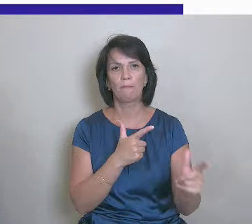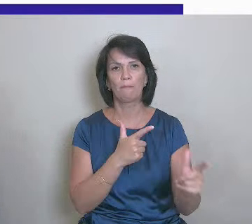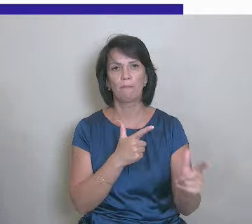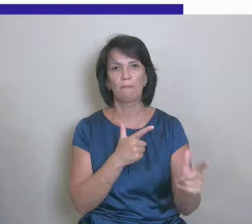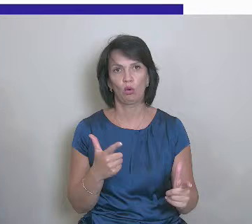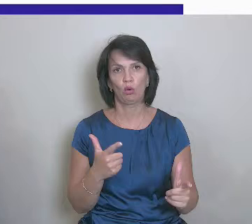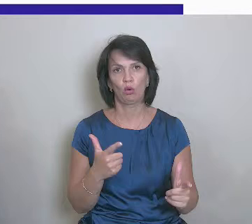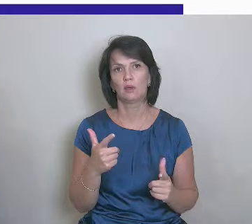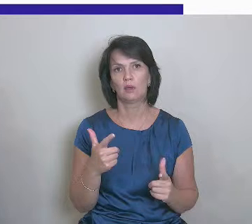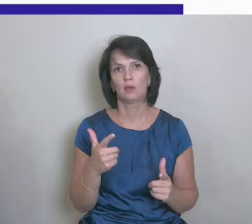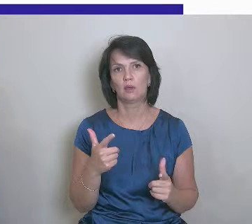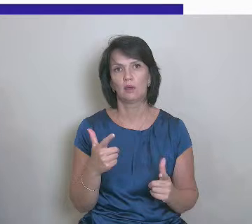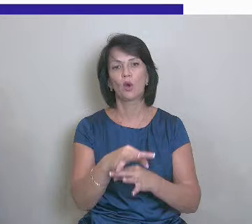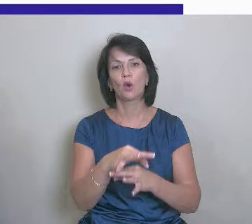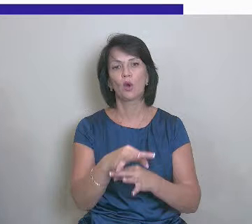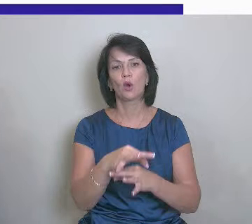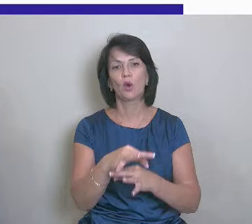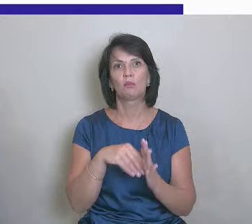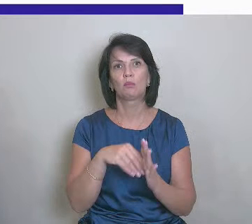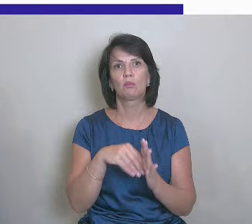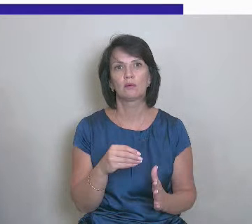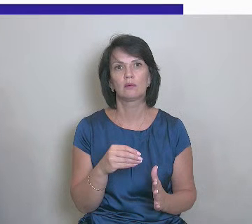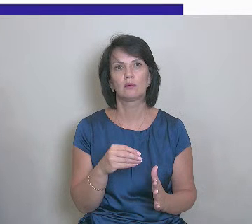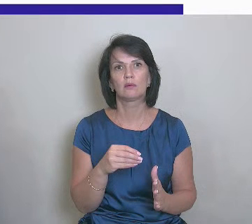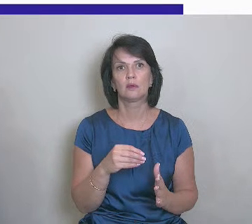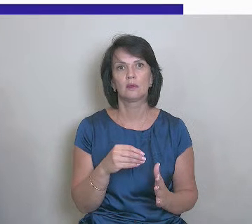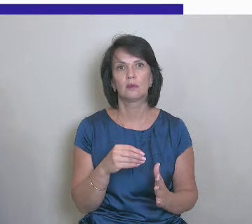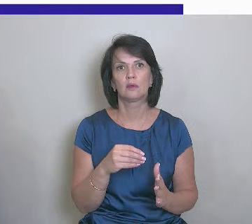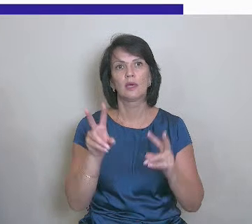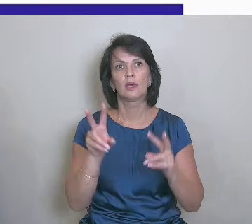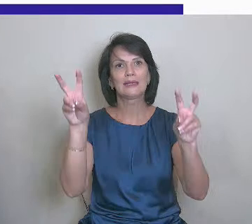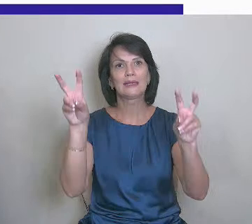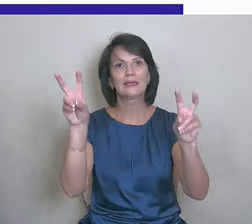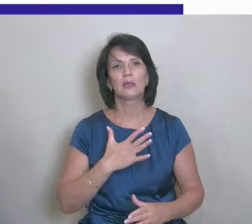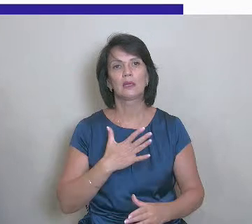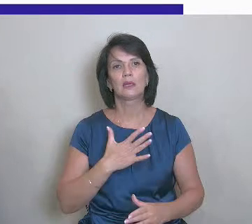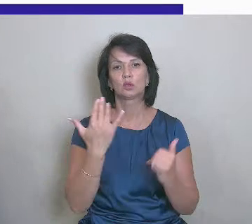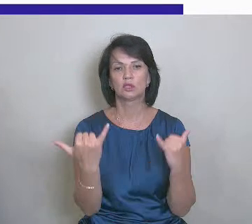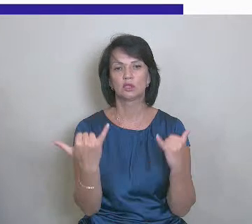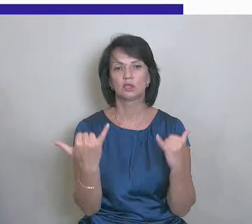were engaged in organizing and